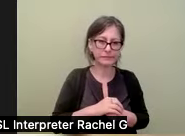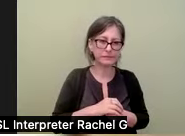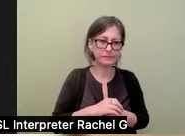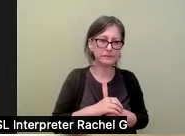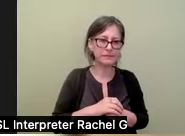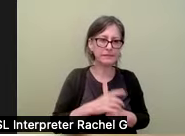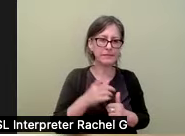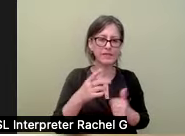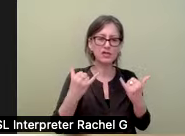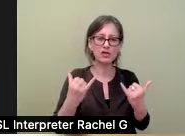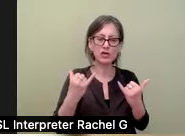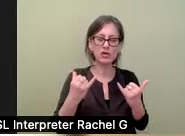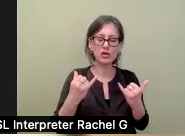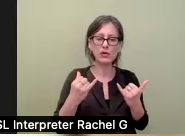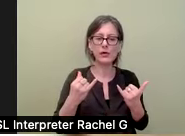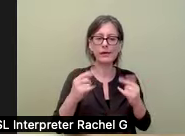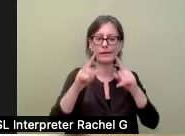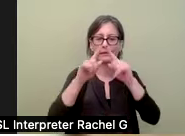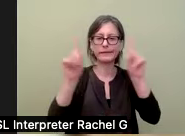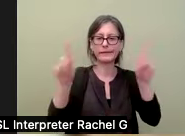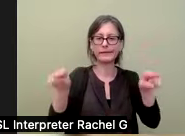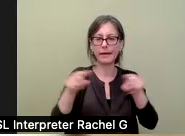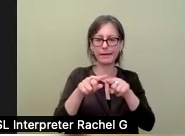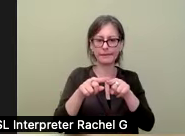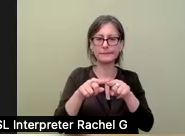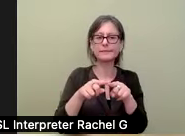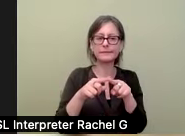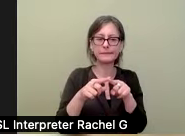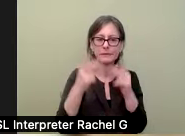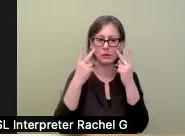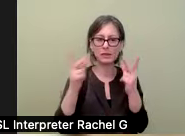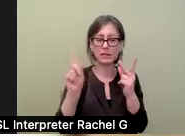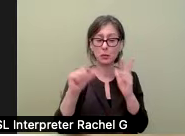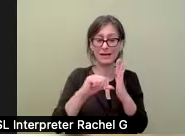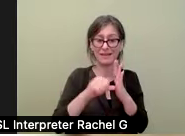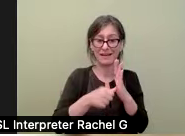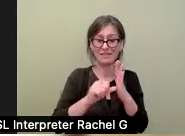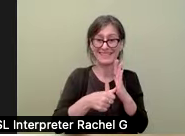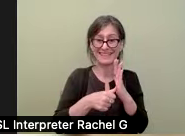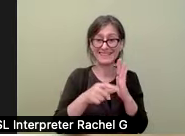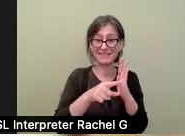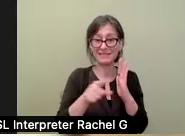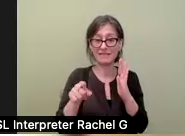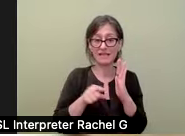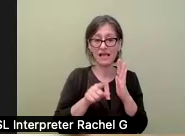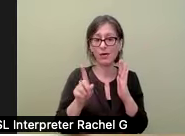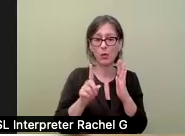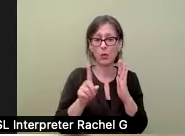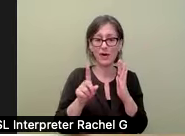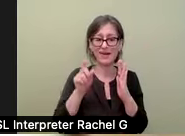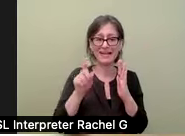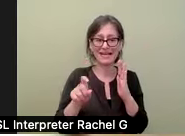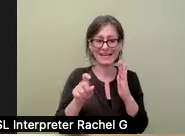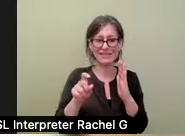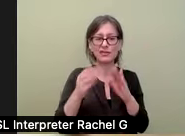So this is our current tsunami signage. You can see where the emphasis was and where it needs